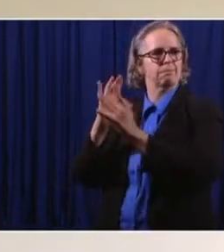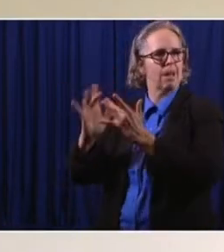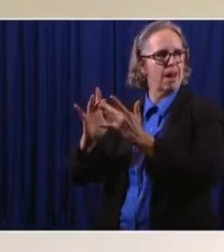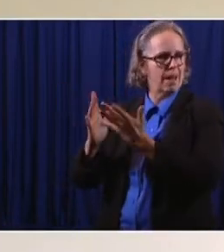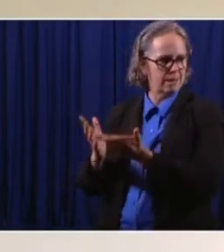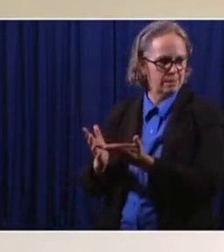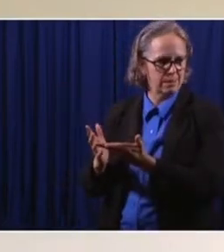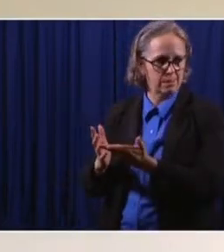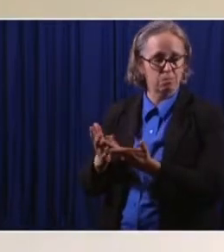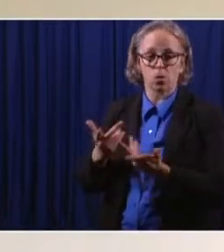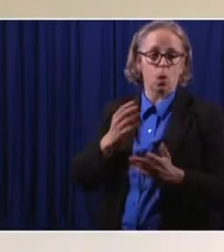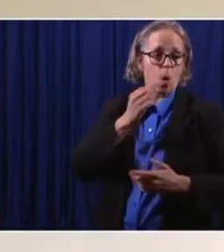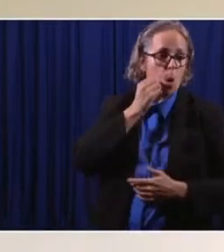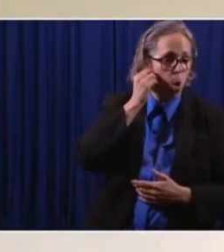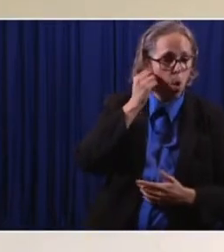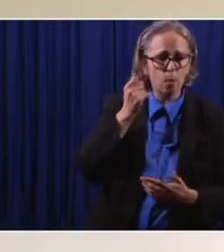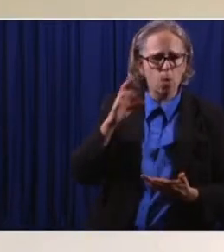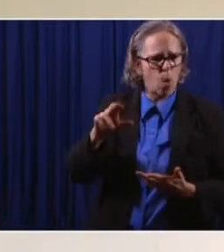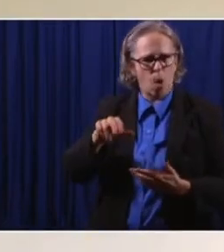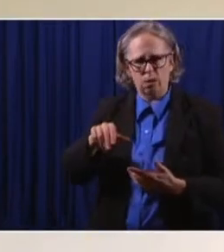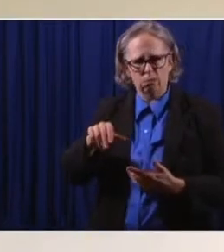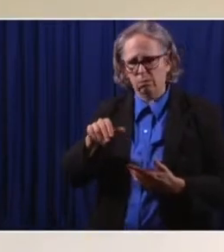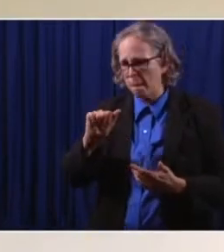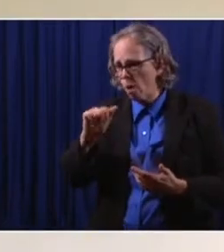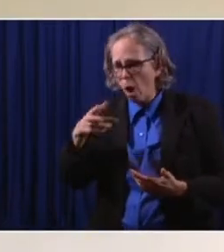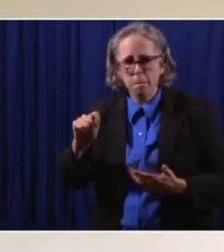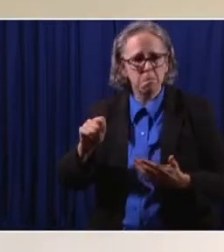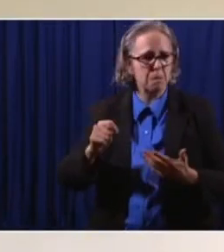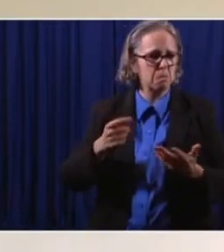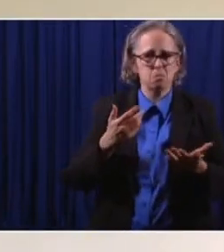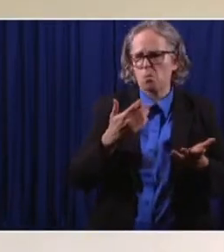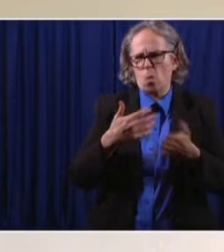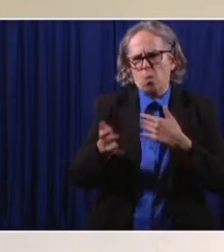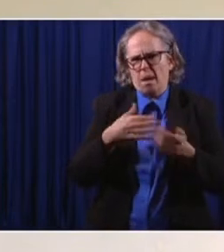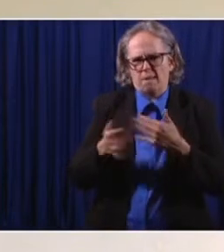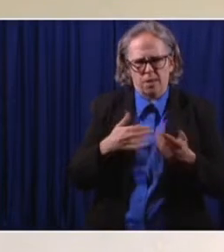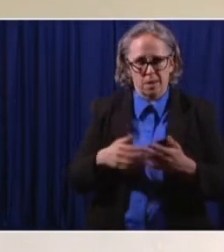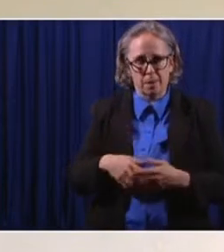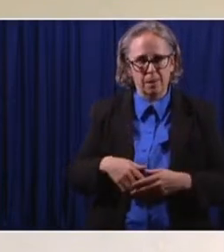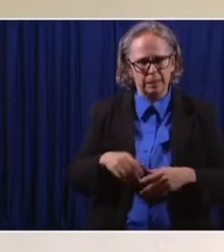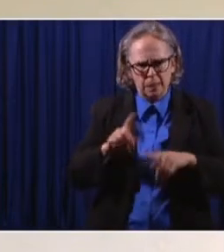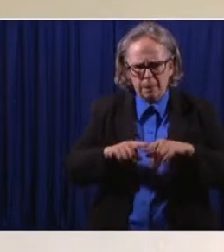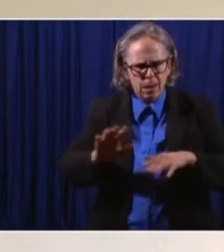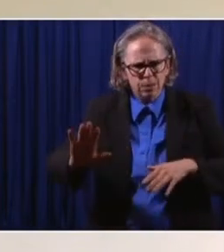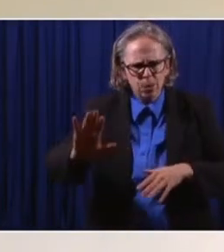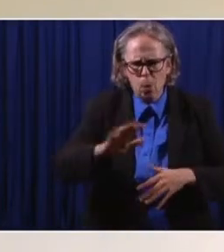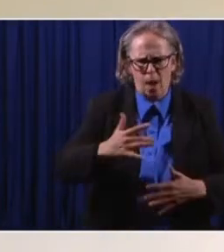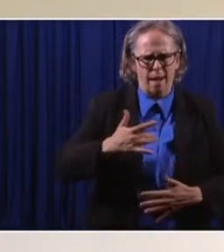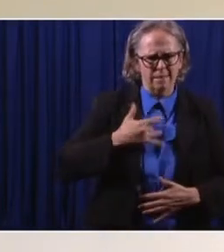home or simply from your apartment bedroom. However, for those who